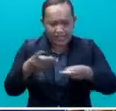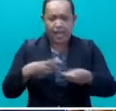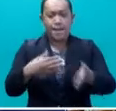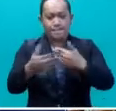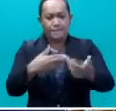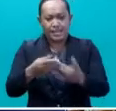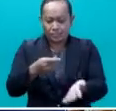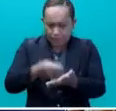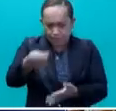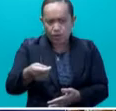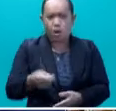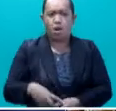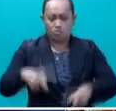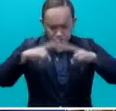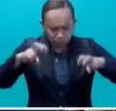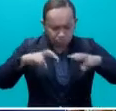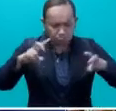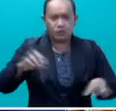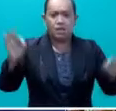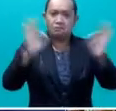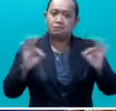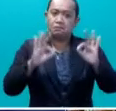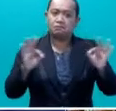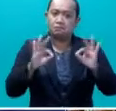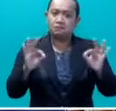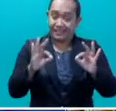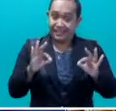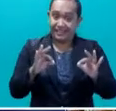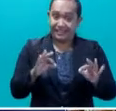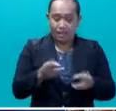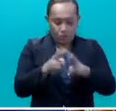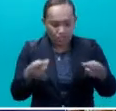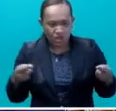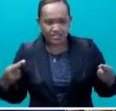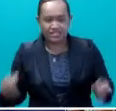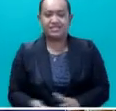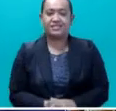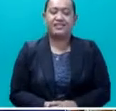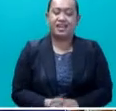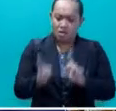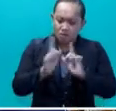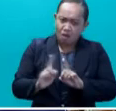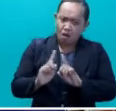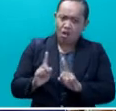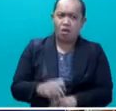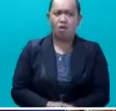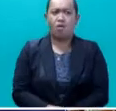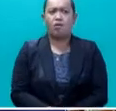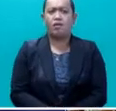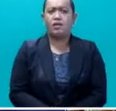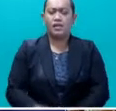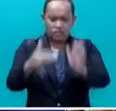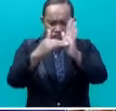investigated despite the legal opinions of which was provided. The chair of council and ARC